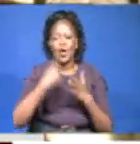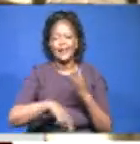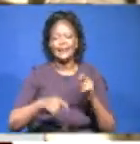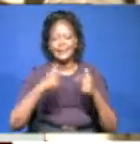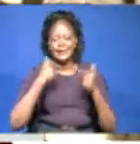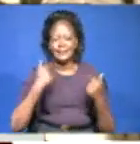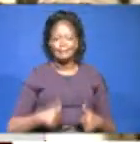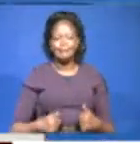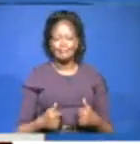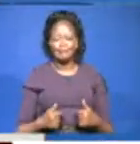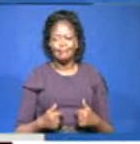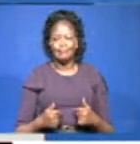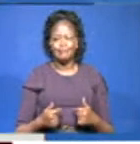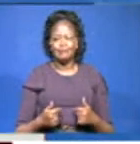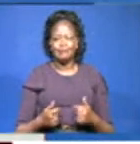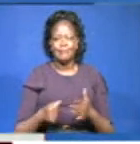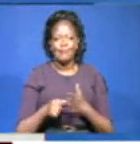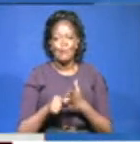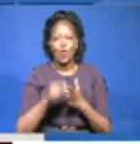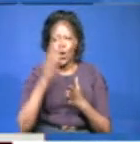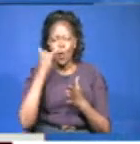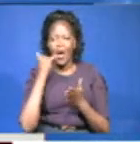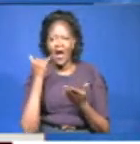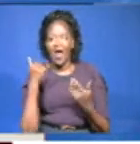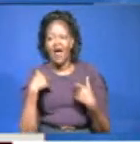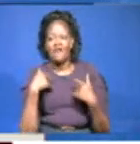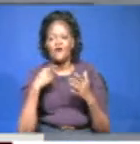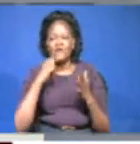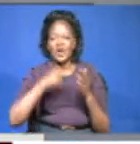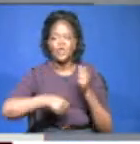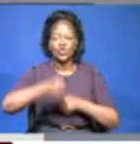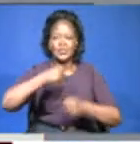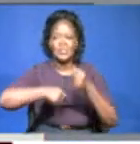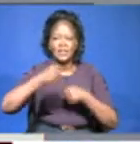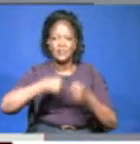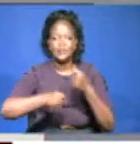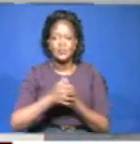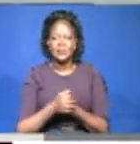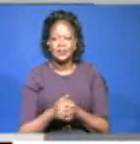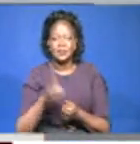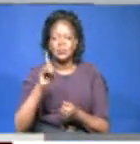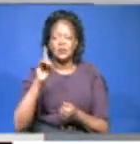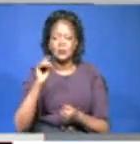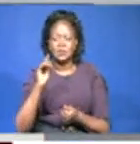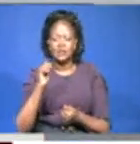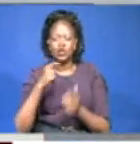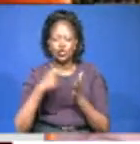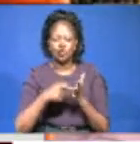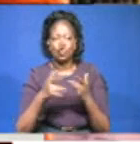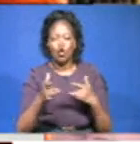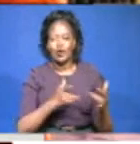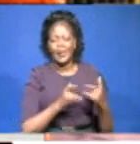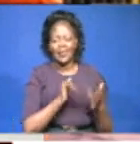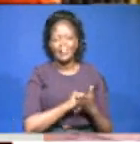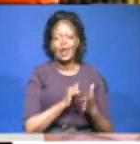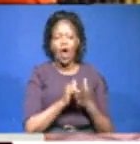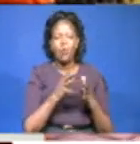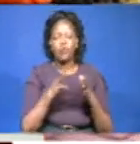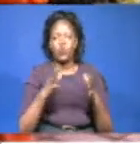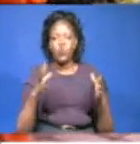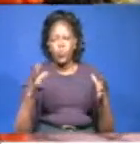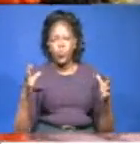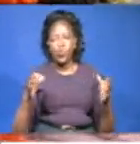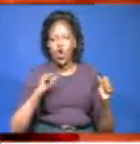plunged following weaker than expected factory activity. Data in China shows concerns that its widening COVID-19